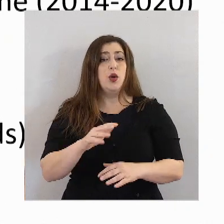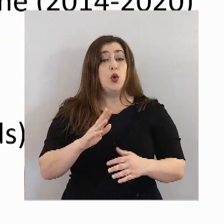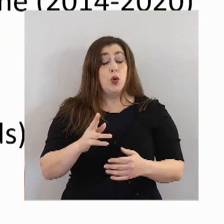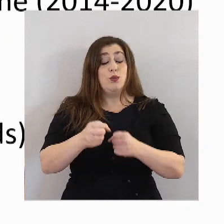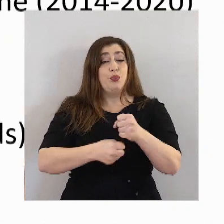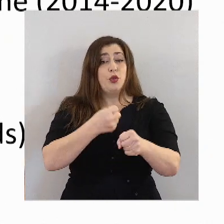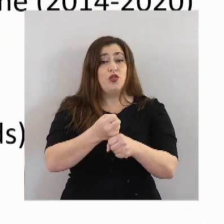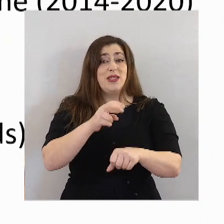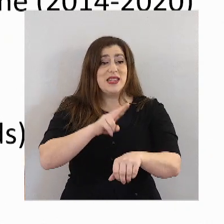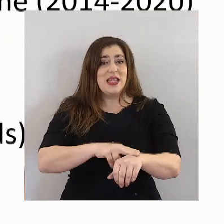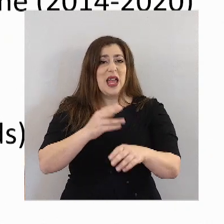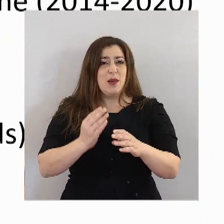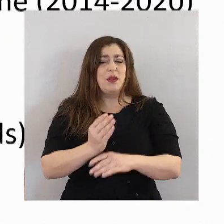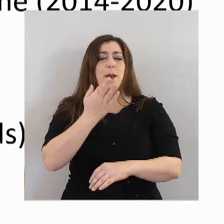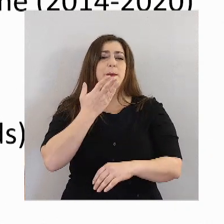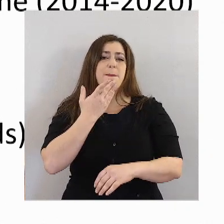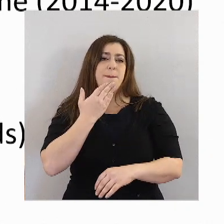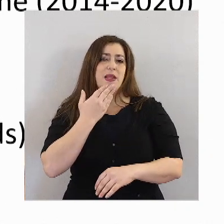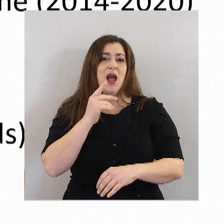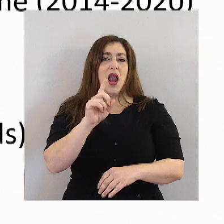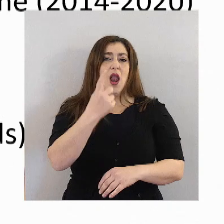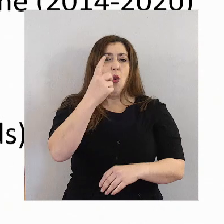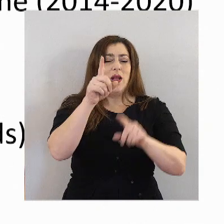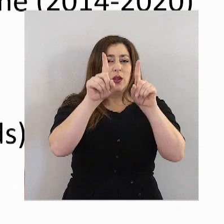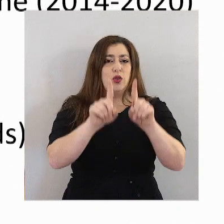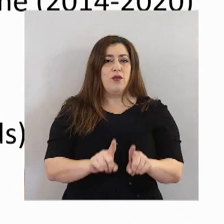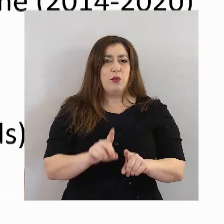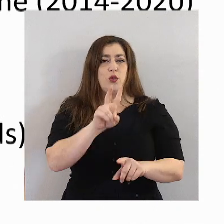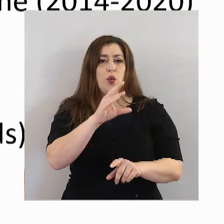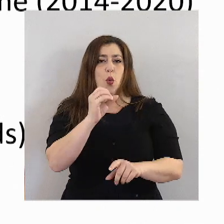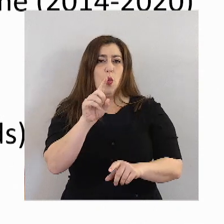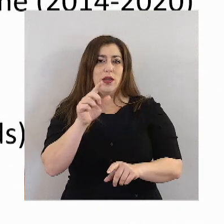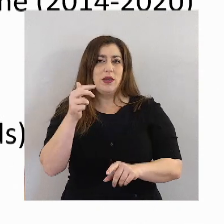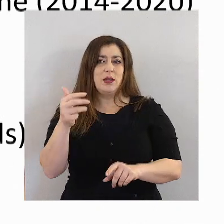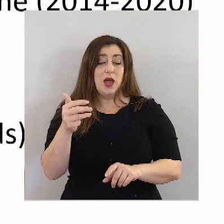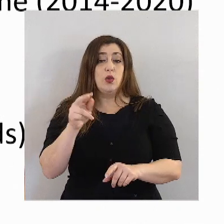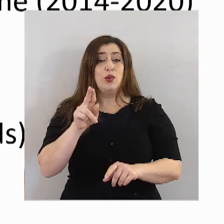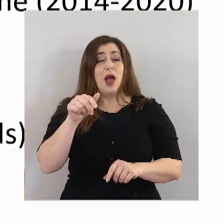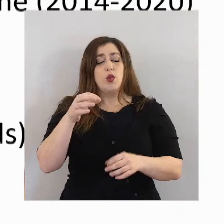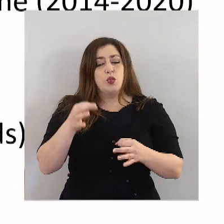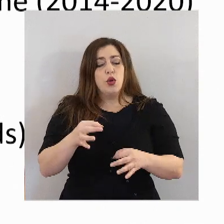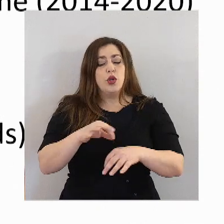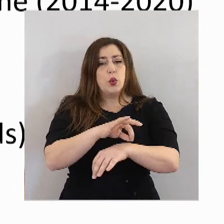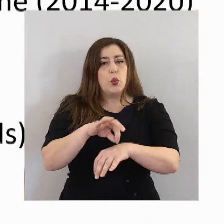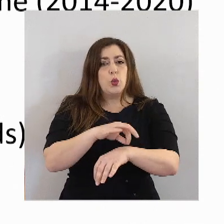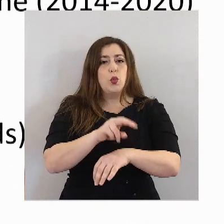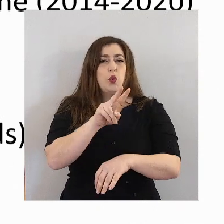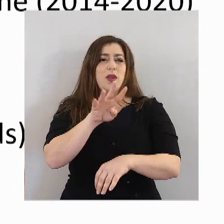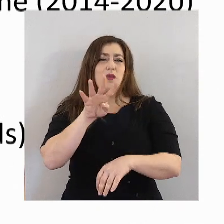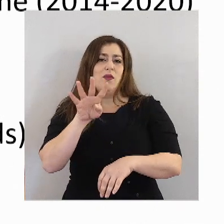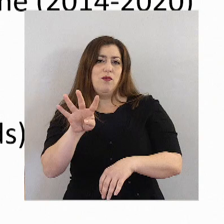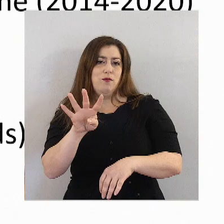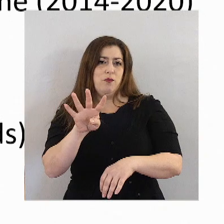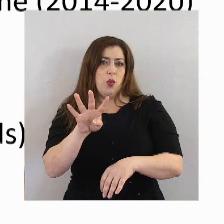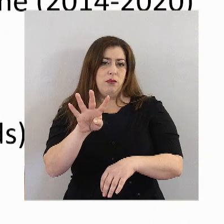the ground on the 1st November 2019 with a duration of 24 months, which was then extended by a further 4